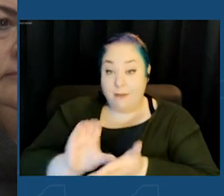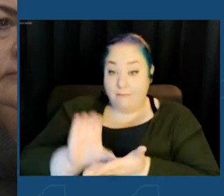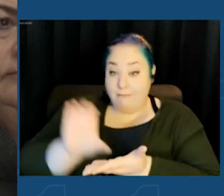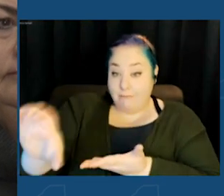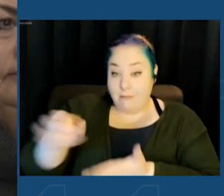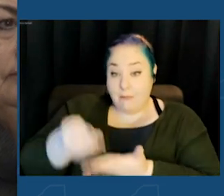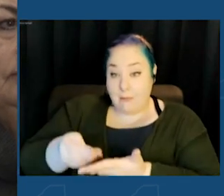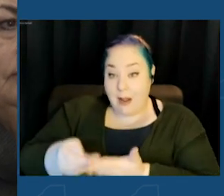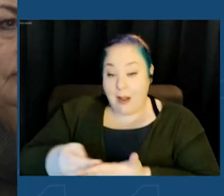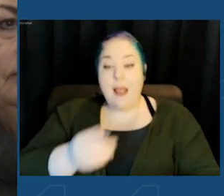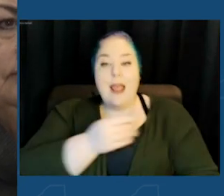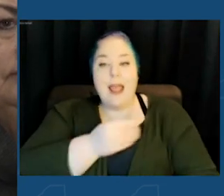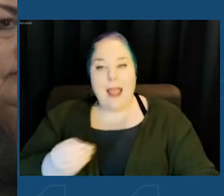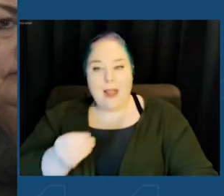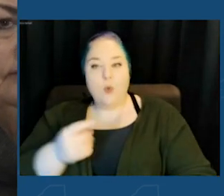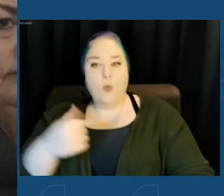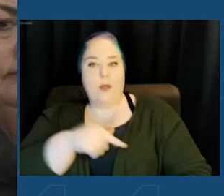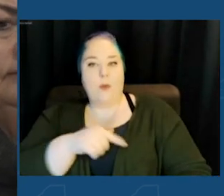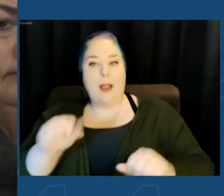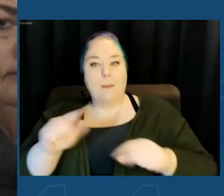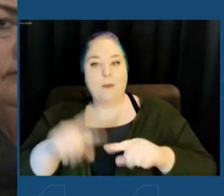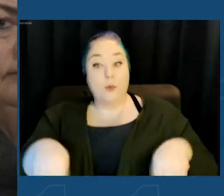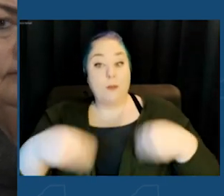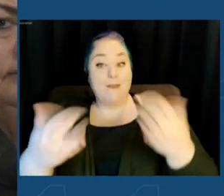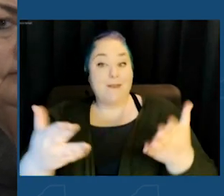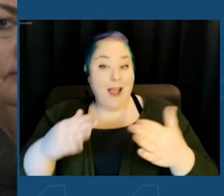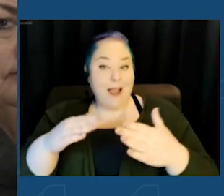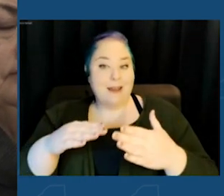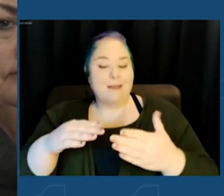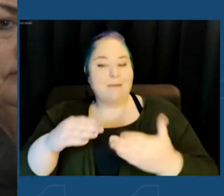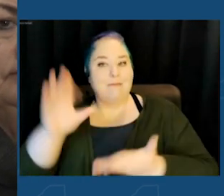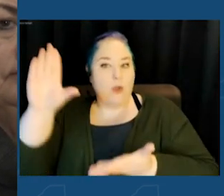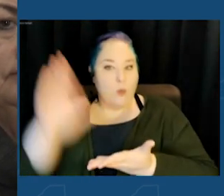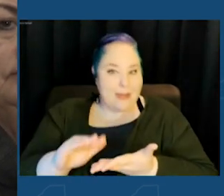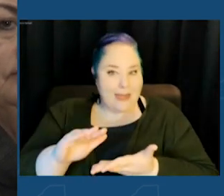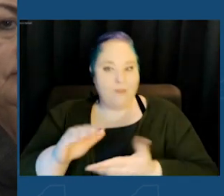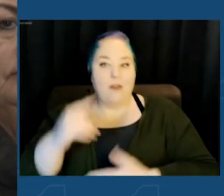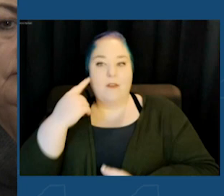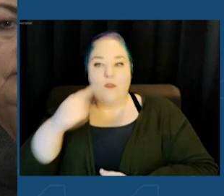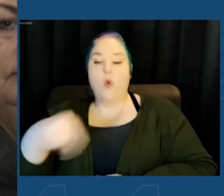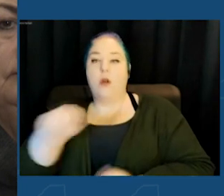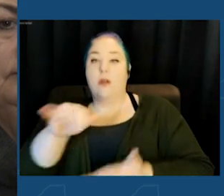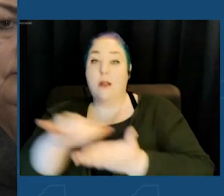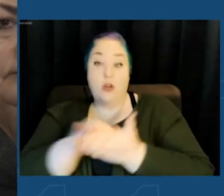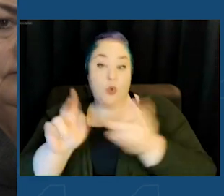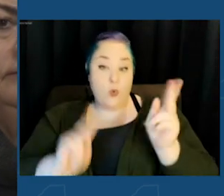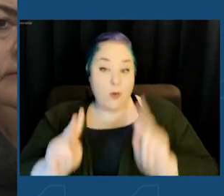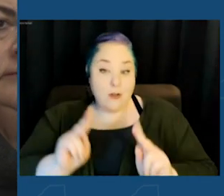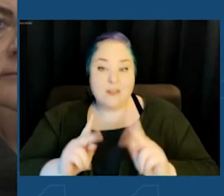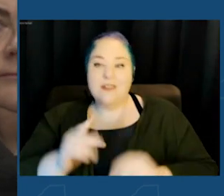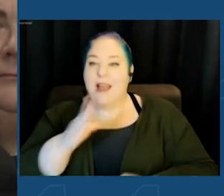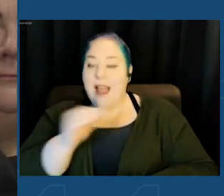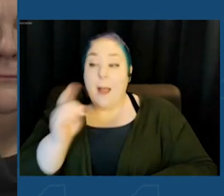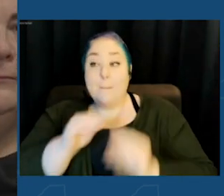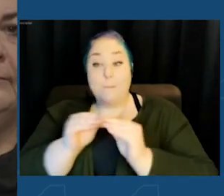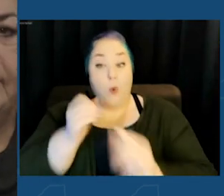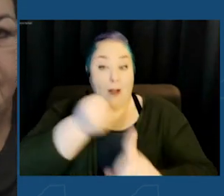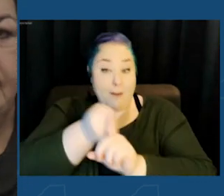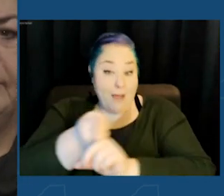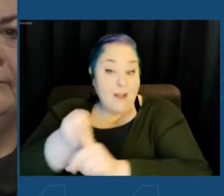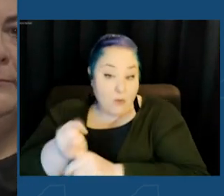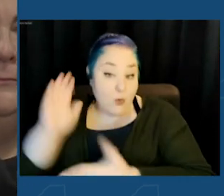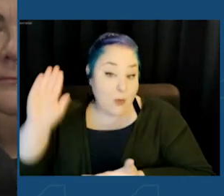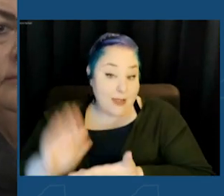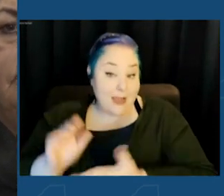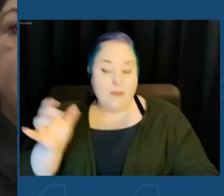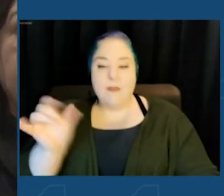we're able to give this kind of relief as well as other relief to New Yorkers during this difficult time especially more impactful ones such as